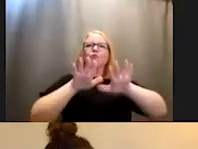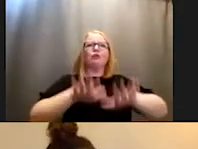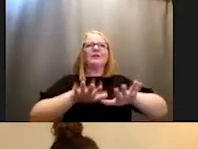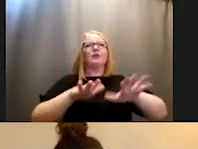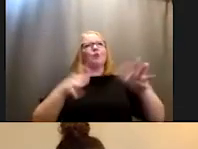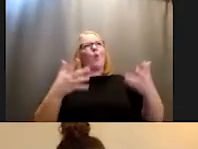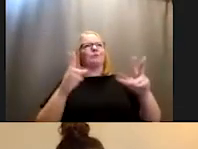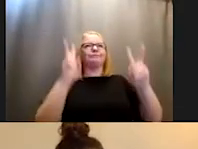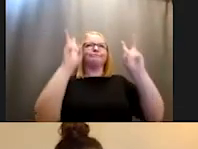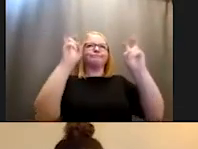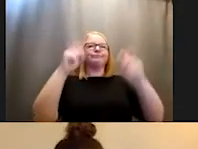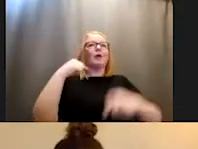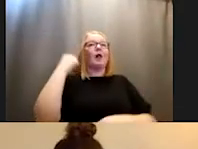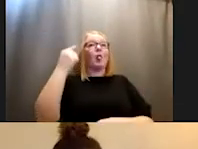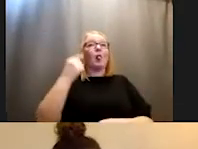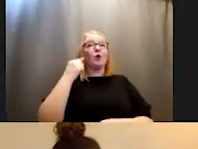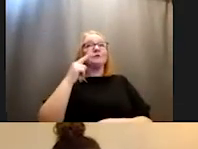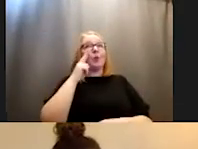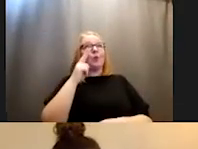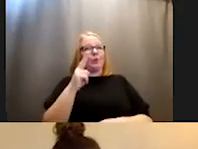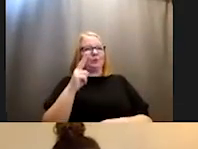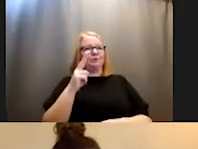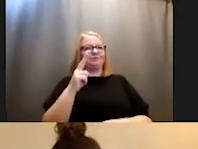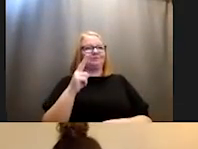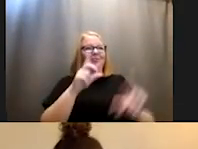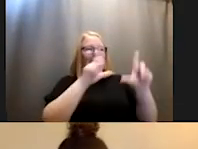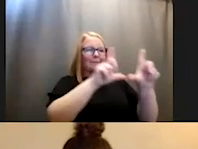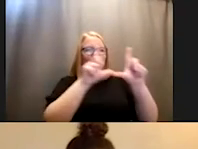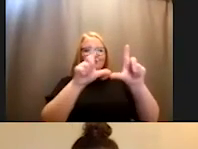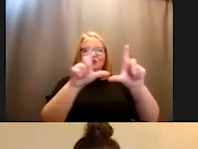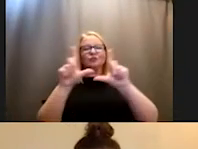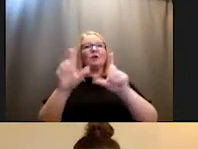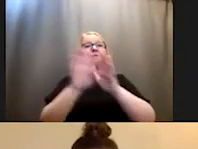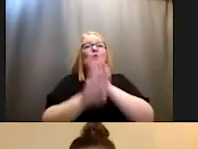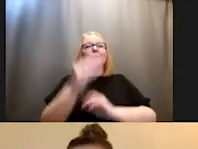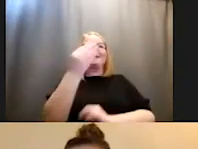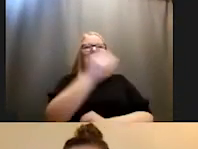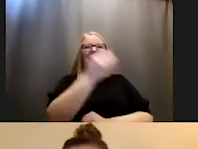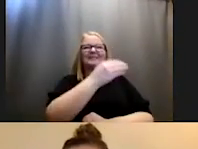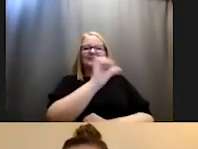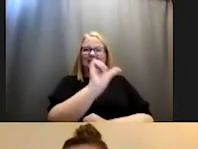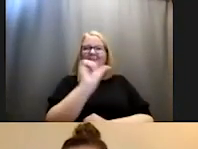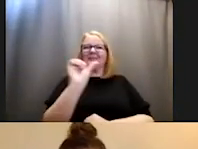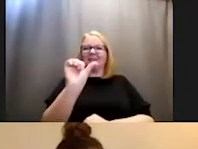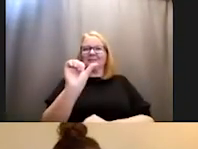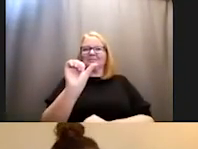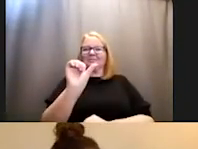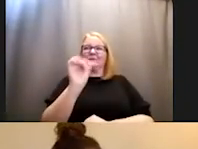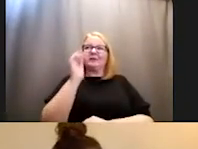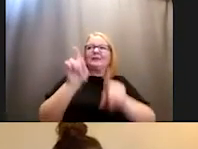look. All of these images that you see here are from 1966, the same year that the cosmetics brand was